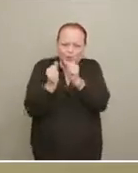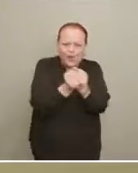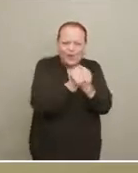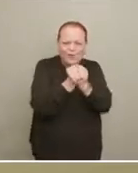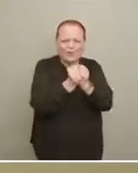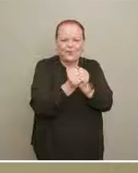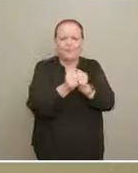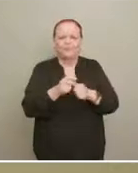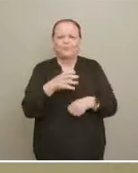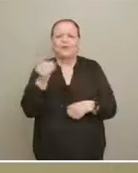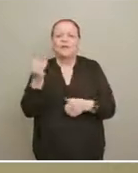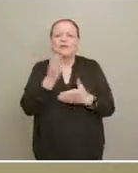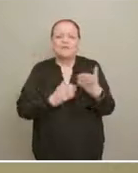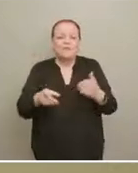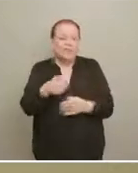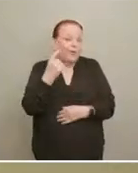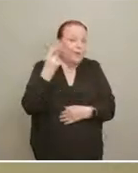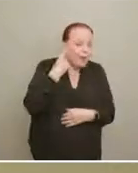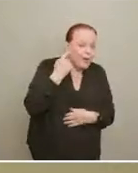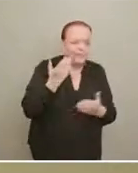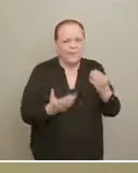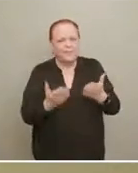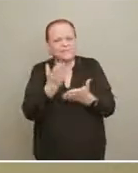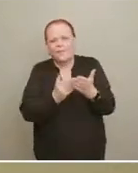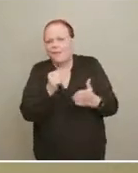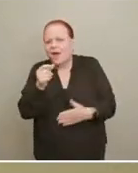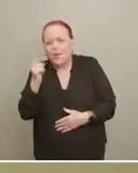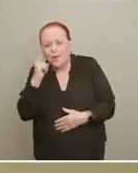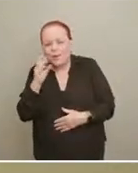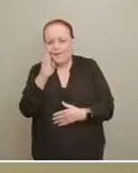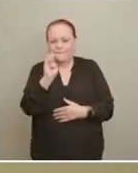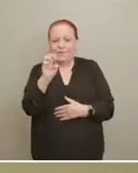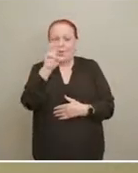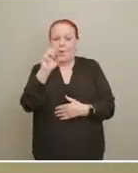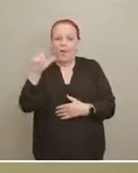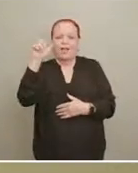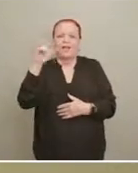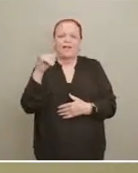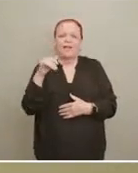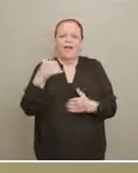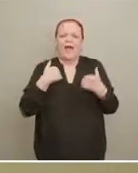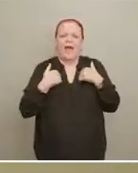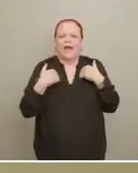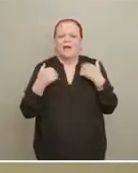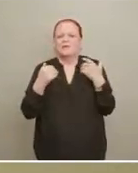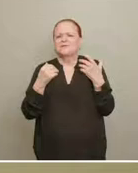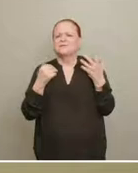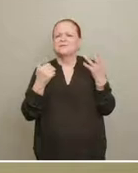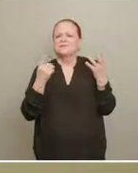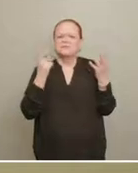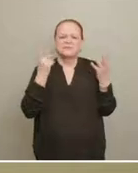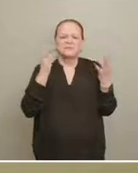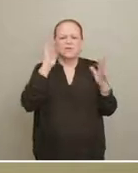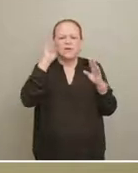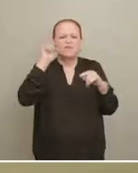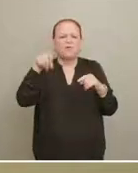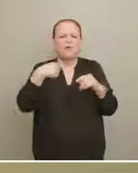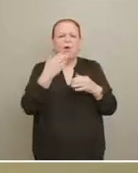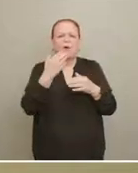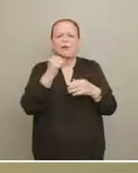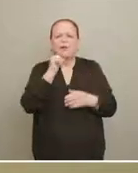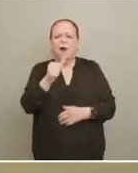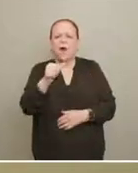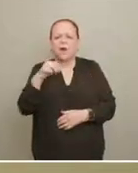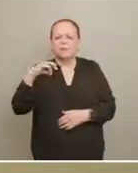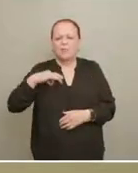so some of you may have heard and some of you may not have heard, Be Well is created up of all of the non-for-profit hospitals, the County of